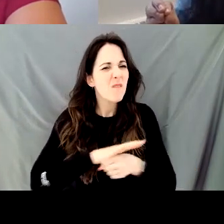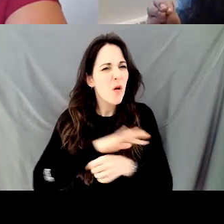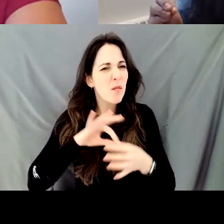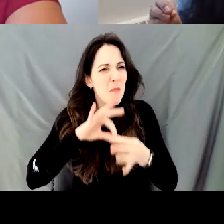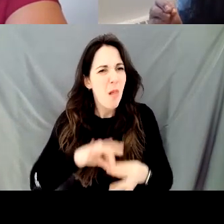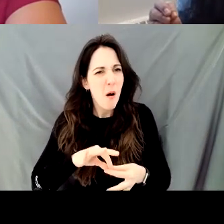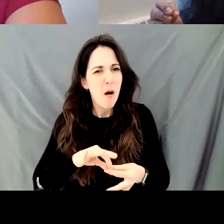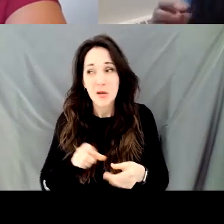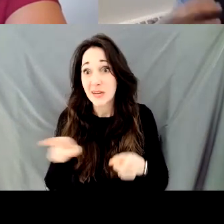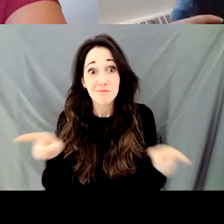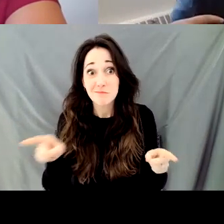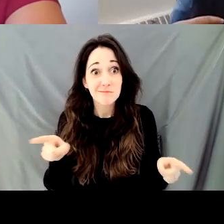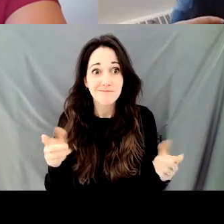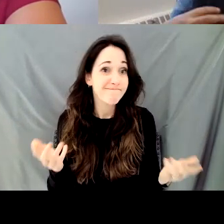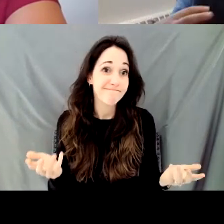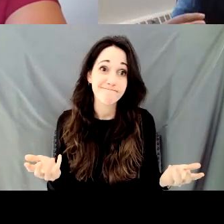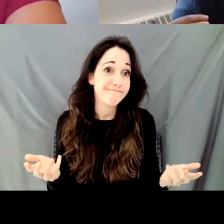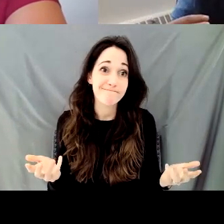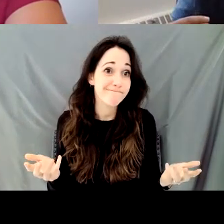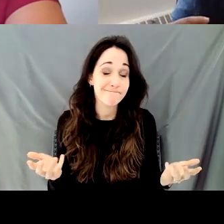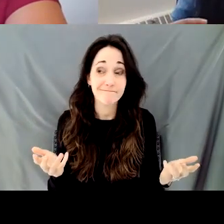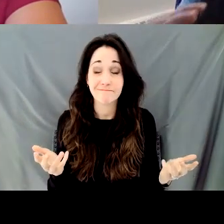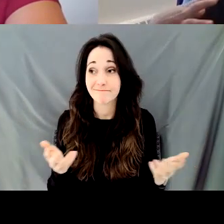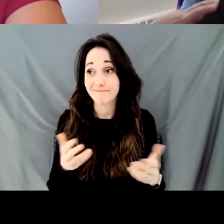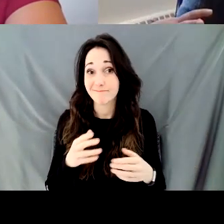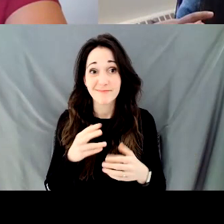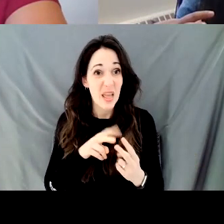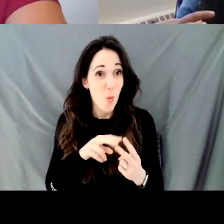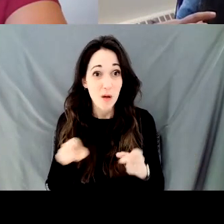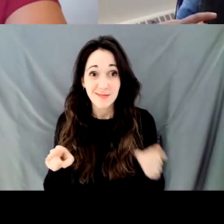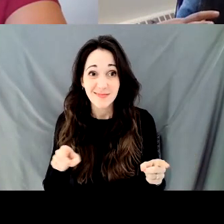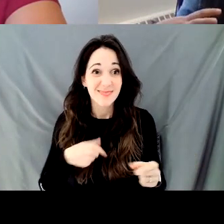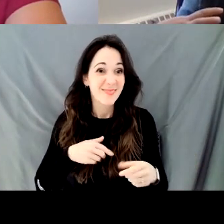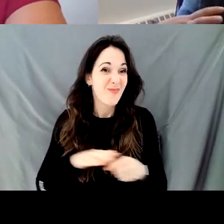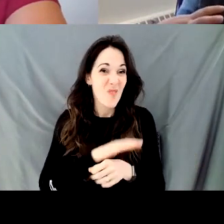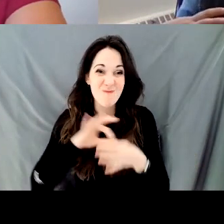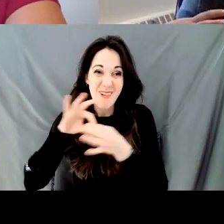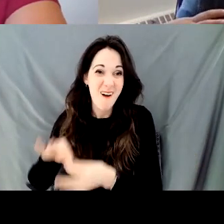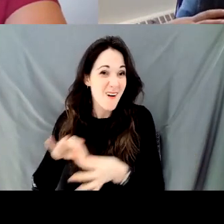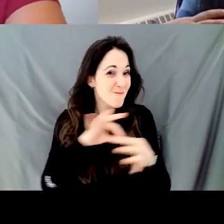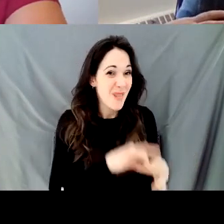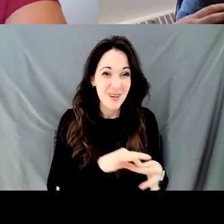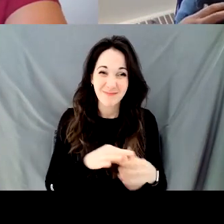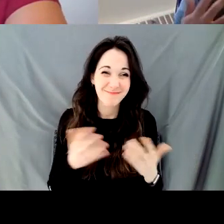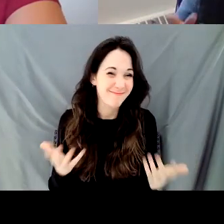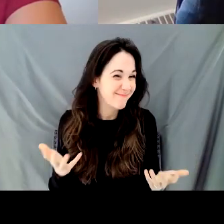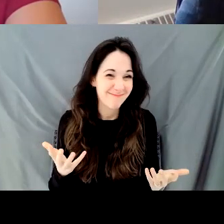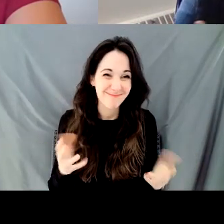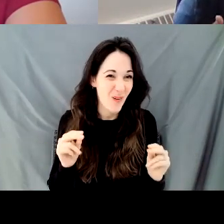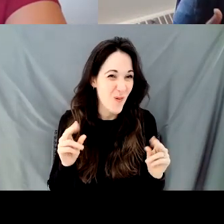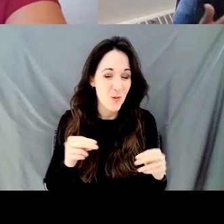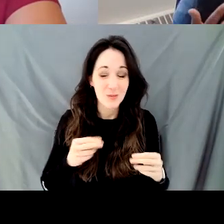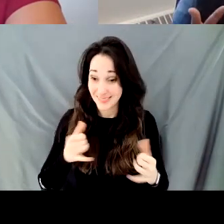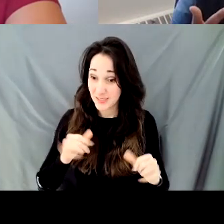one. I think that's something that like I personally like still struggle with. Like I guess I